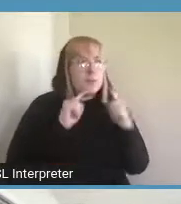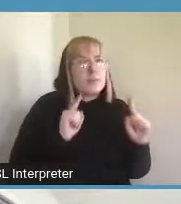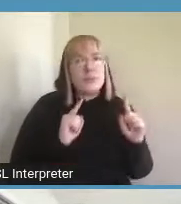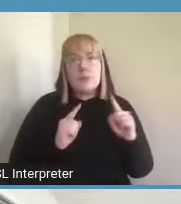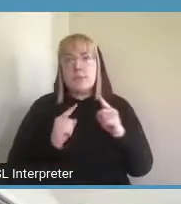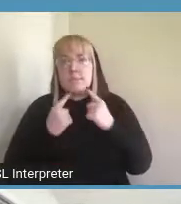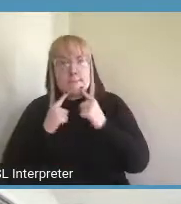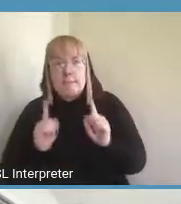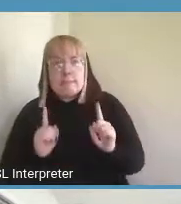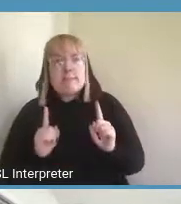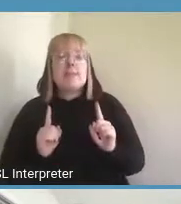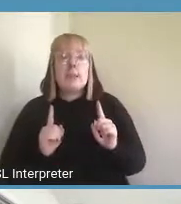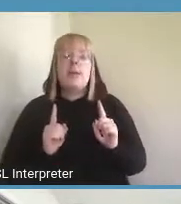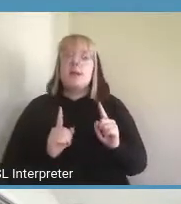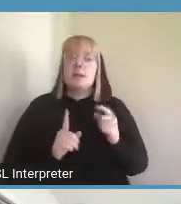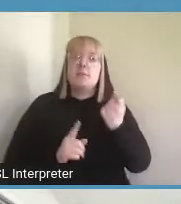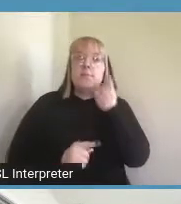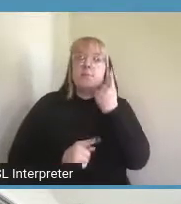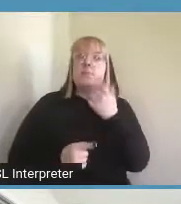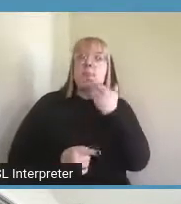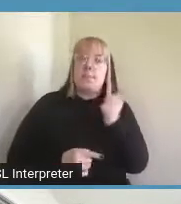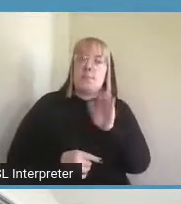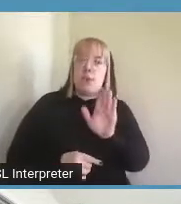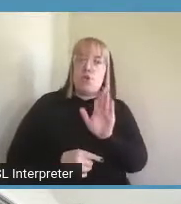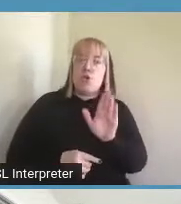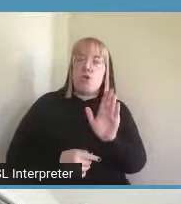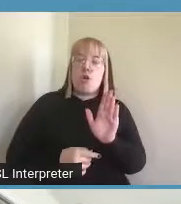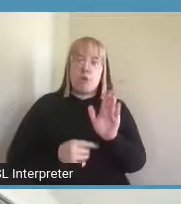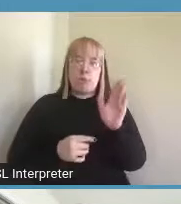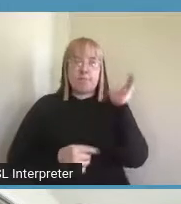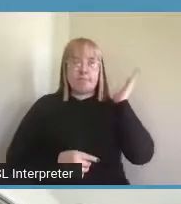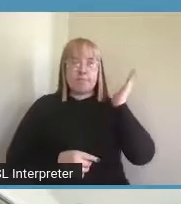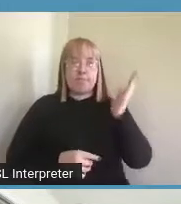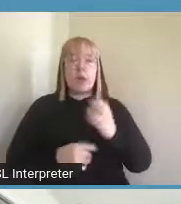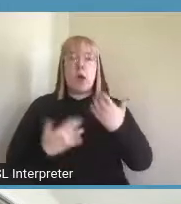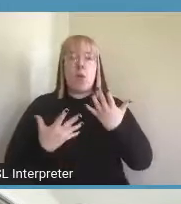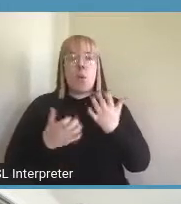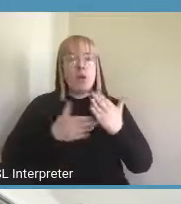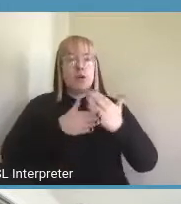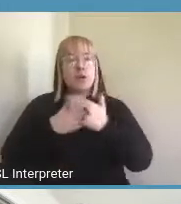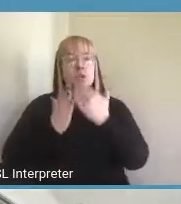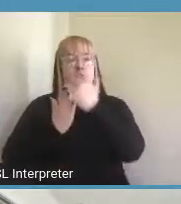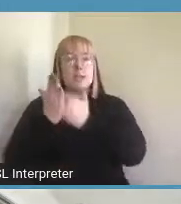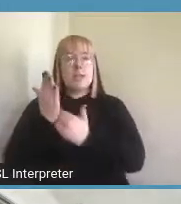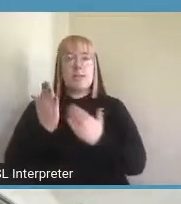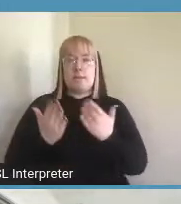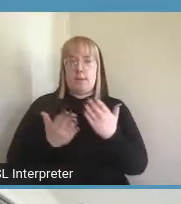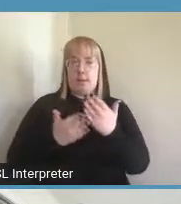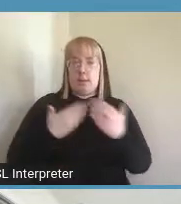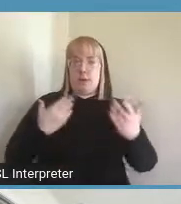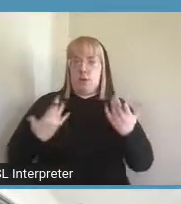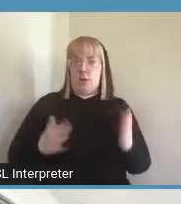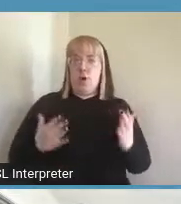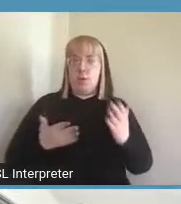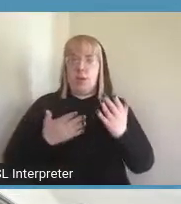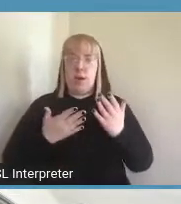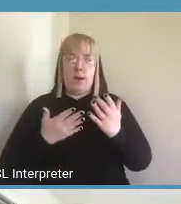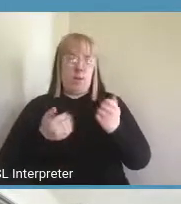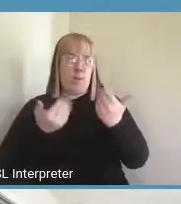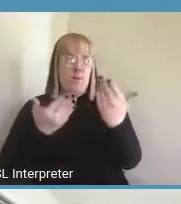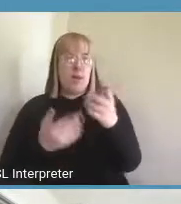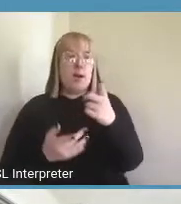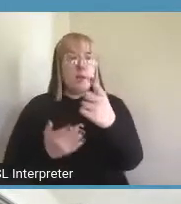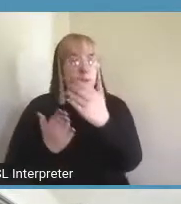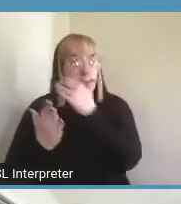you're serving, who you're not. And I just wanted to share a list here of what she provided, which is how data can help you. So it can